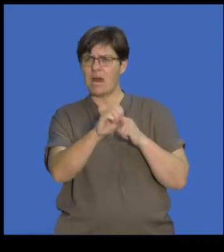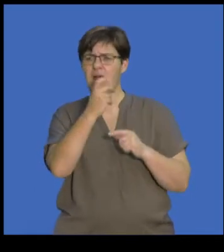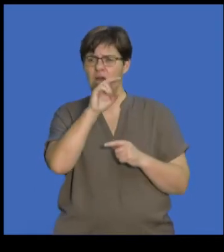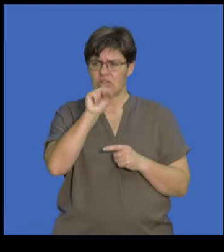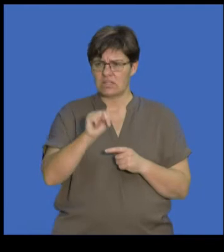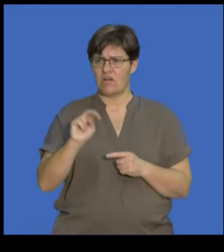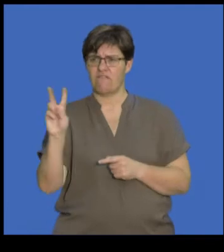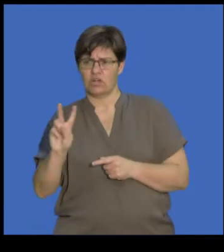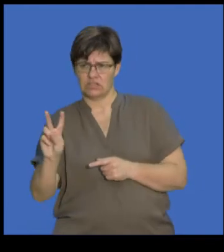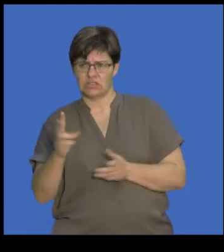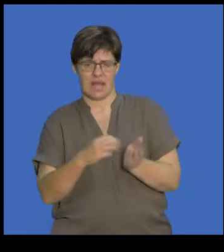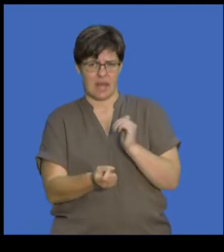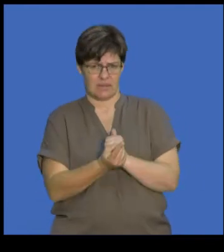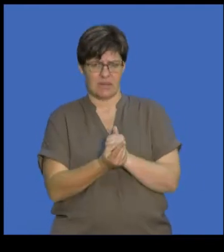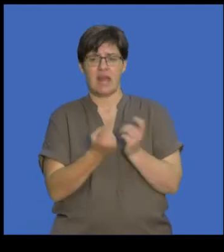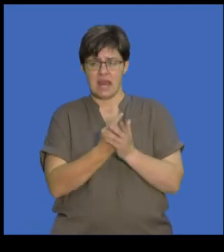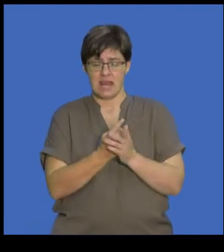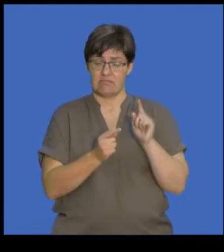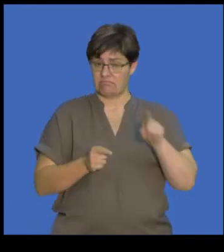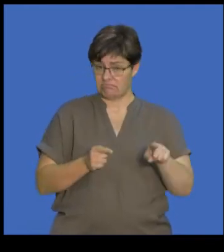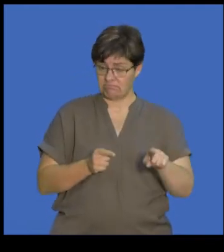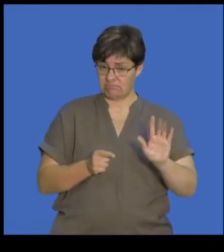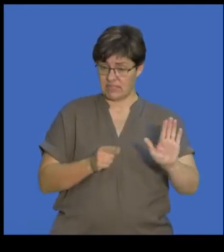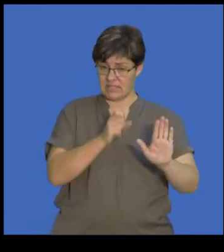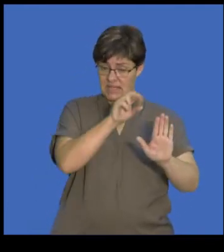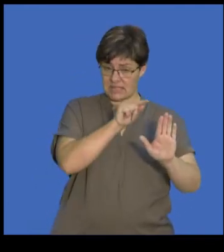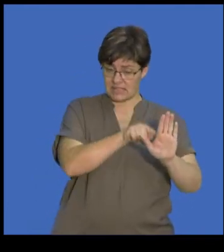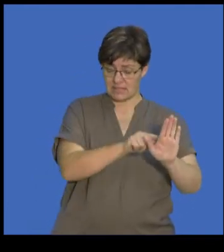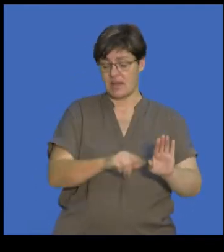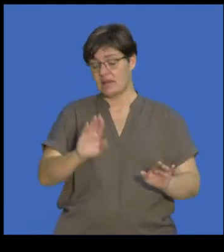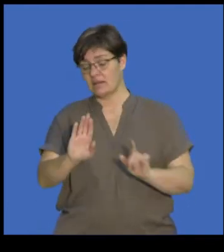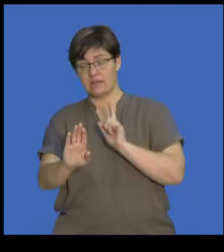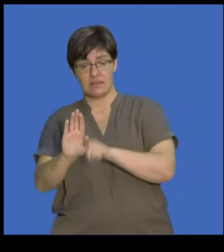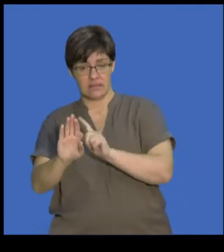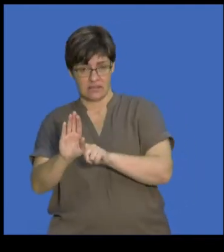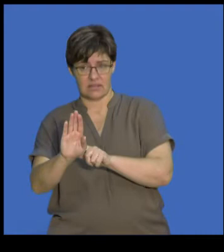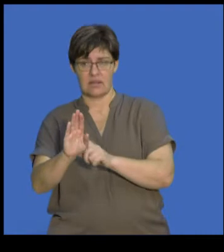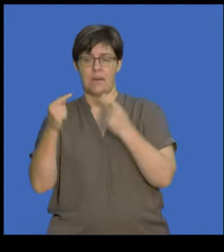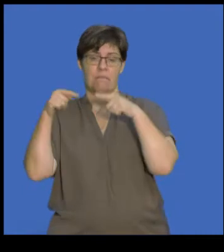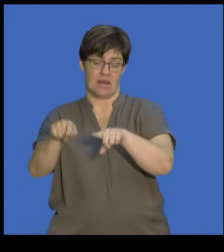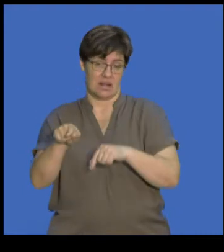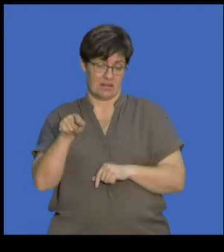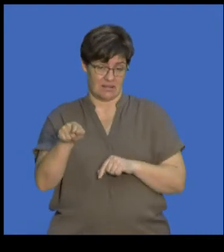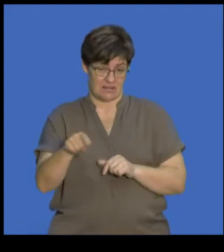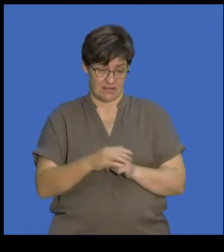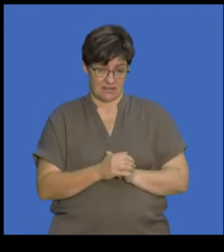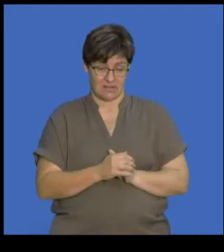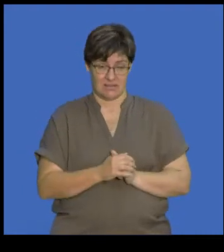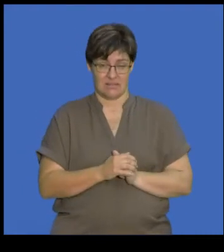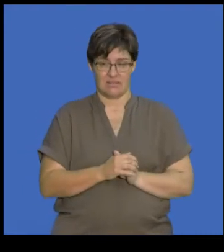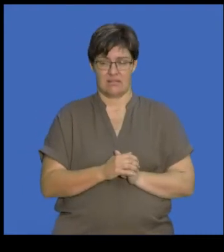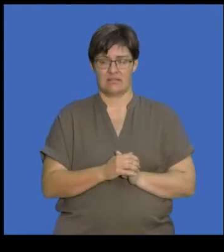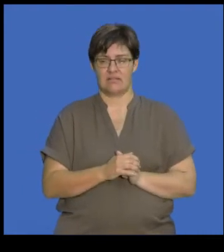voltage in a series circuit, that's one, and then secondly, we'll look at the parallel circuit as well, okay?